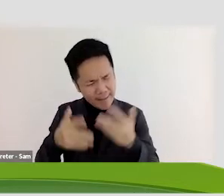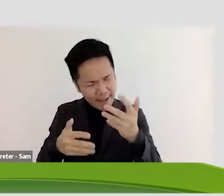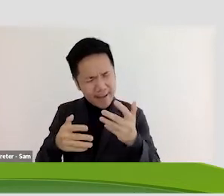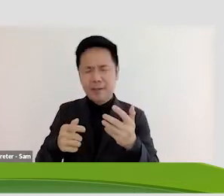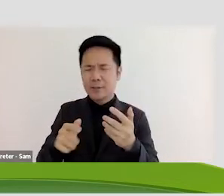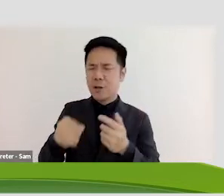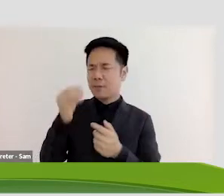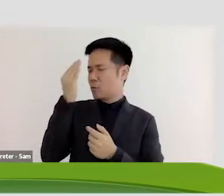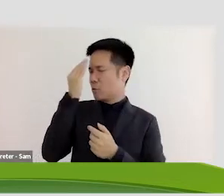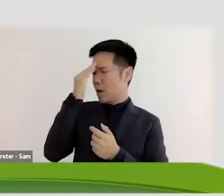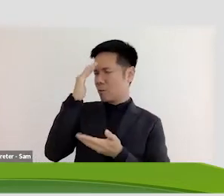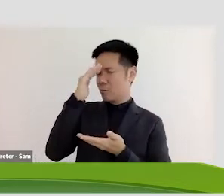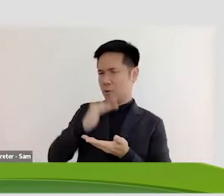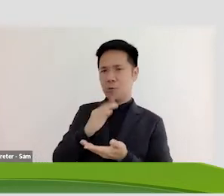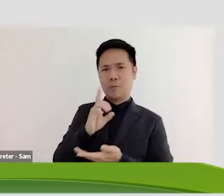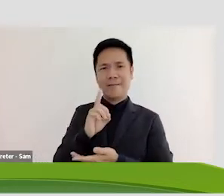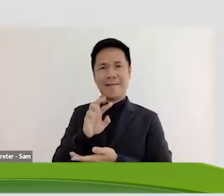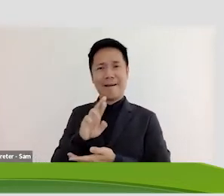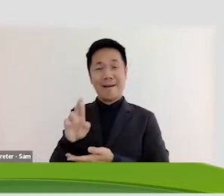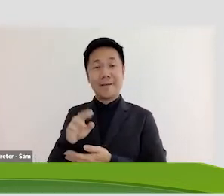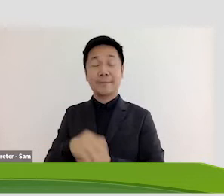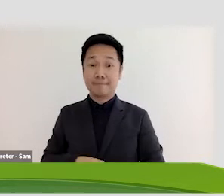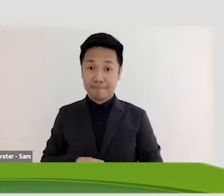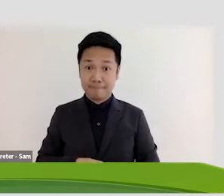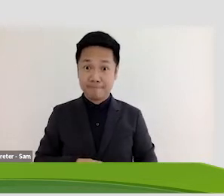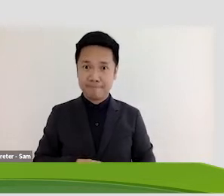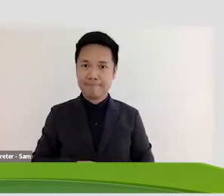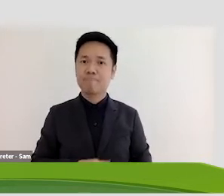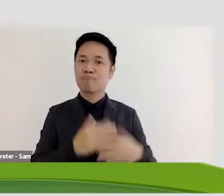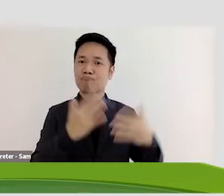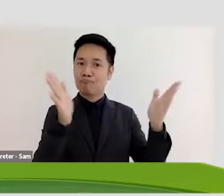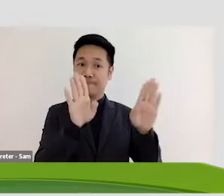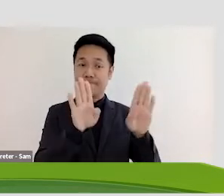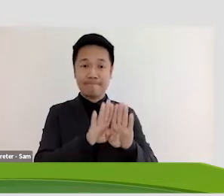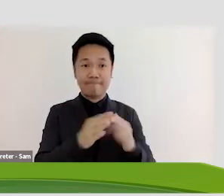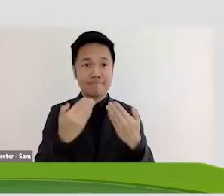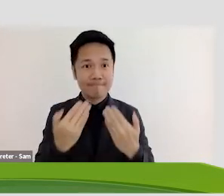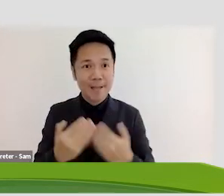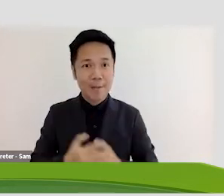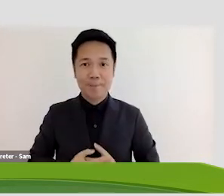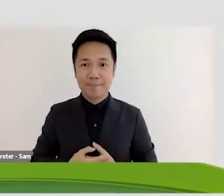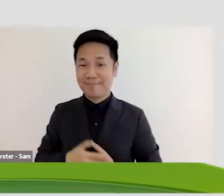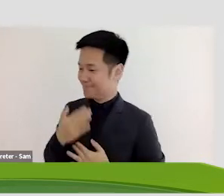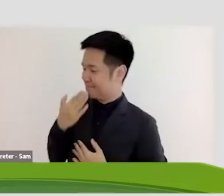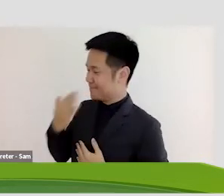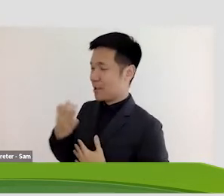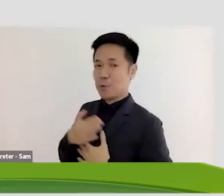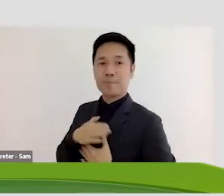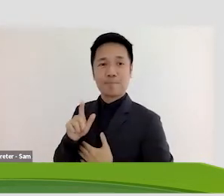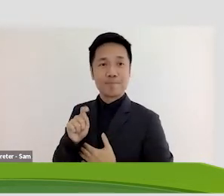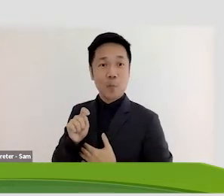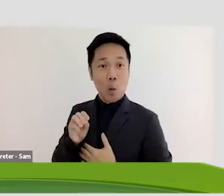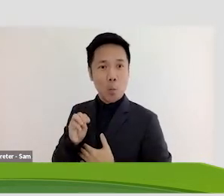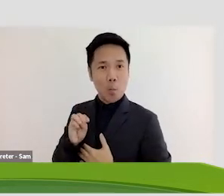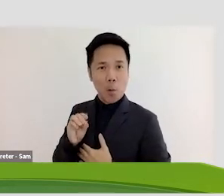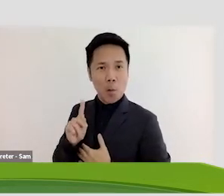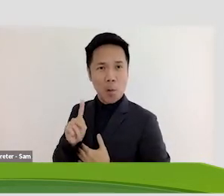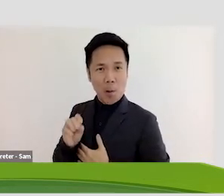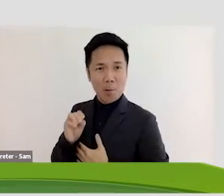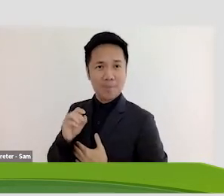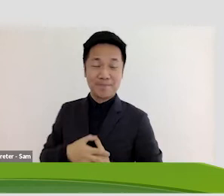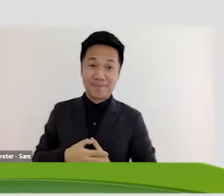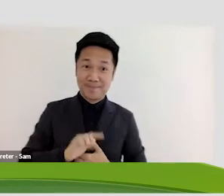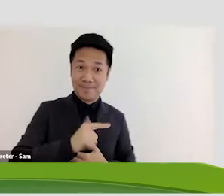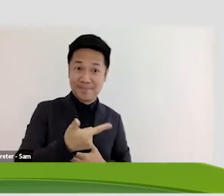reduce disaster risk. Thank you very much. Thank you very much, Tomoko. Now we will turn to